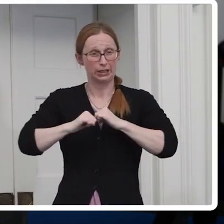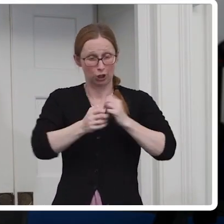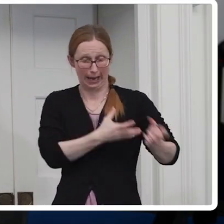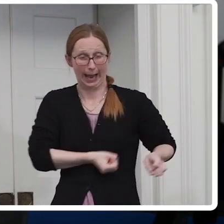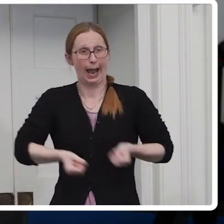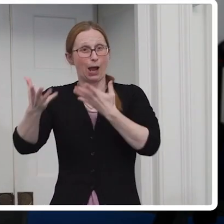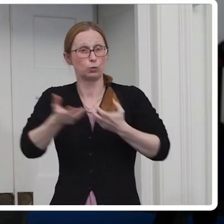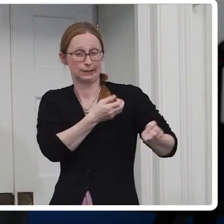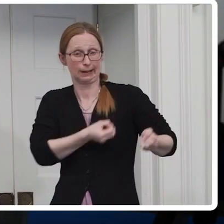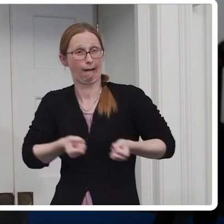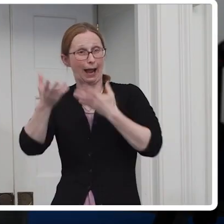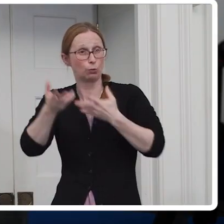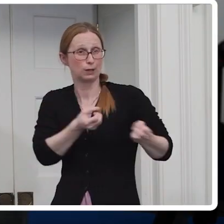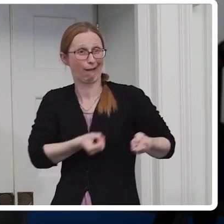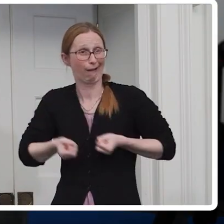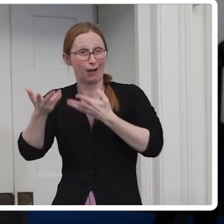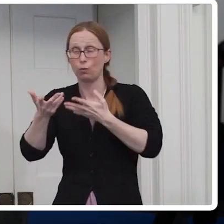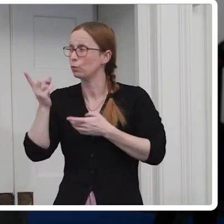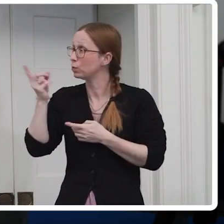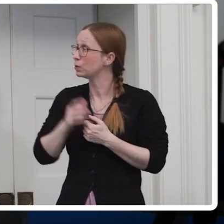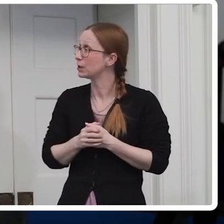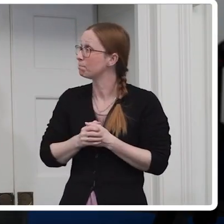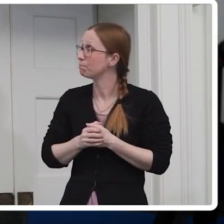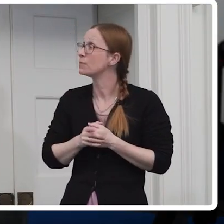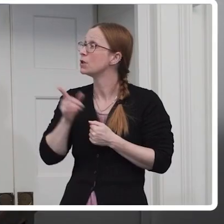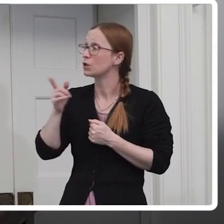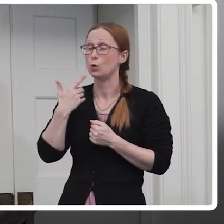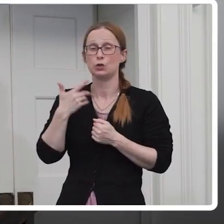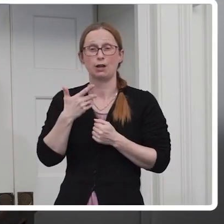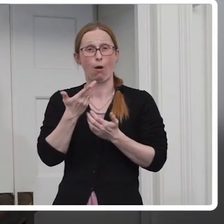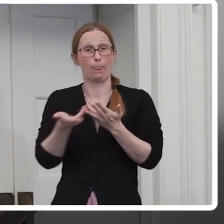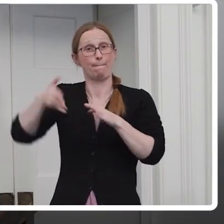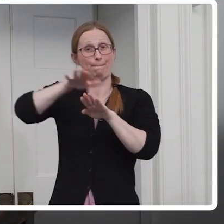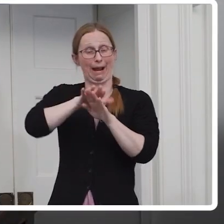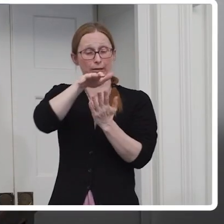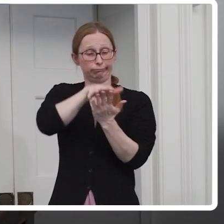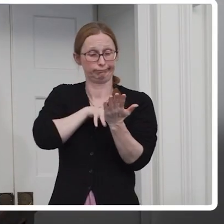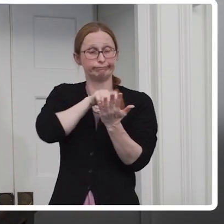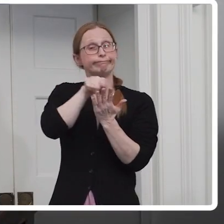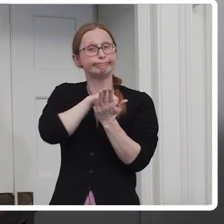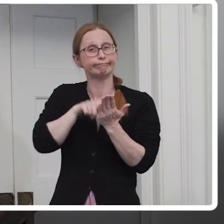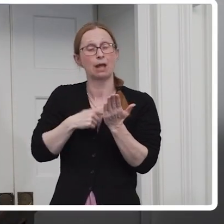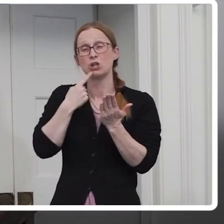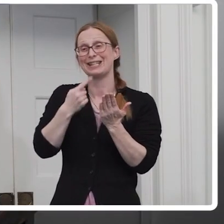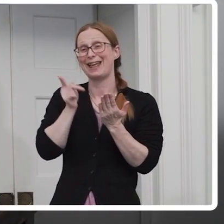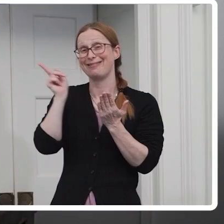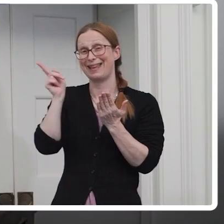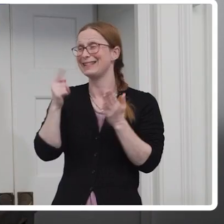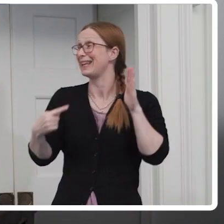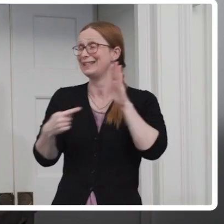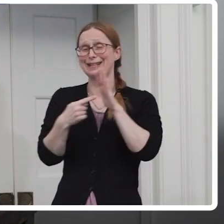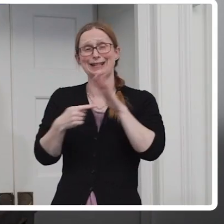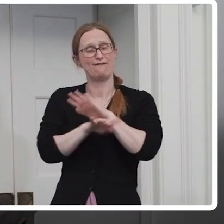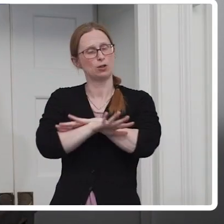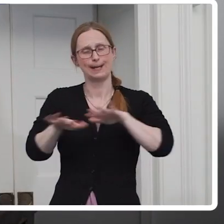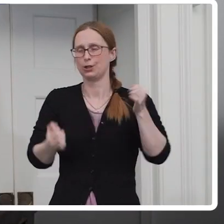the lawn outside in this textile piece. So she writes about this on the reverse of this leaf, and she sees it as